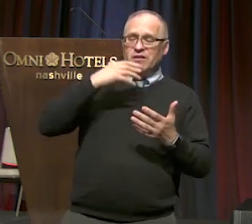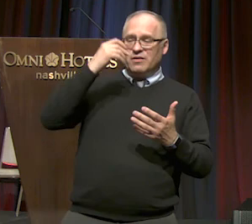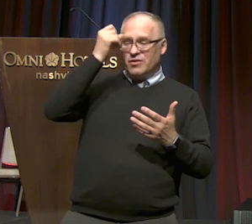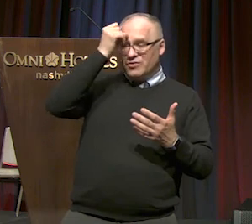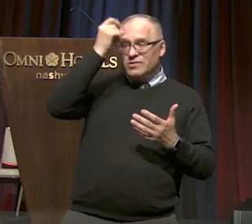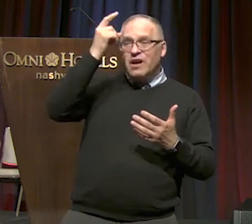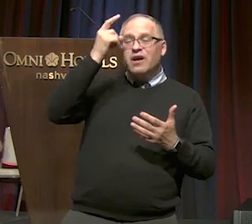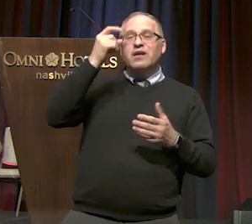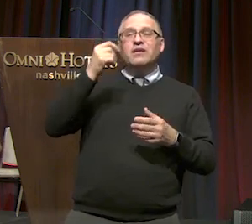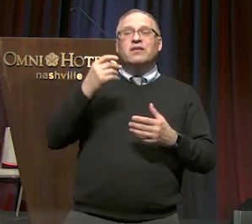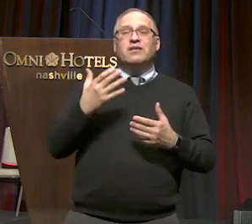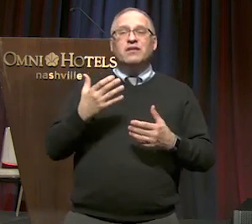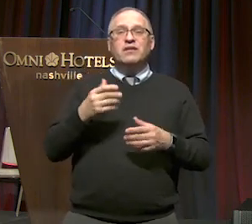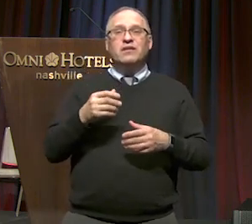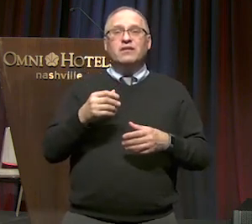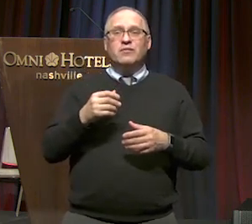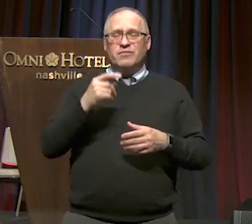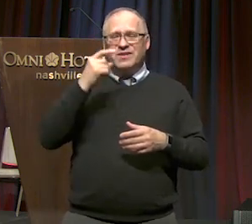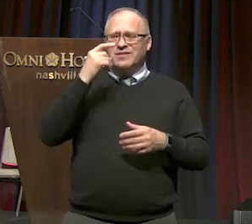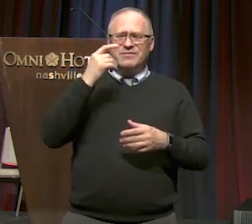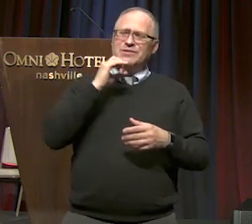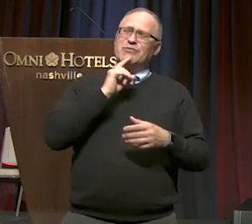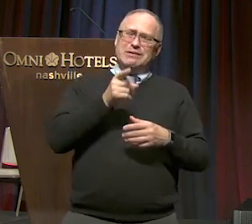our book of discipline now